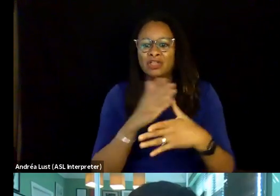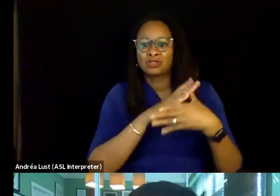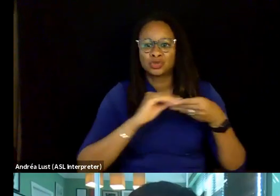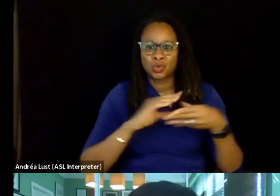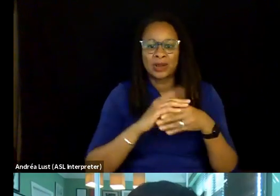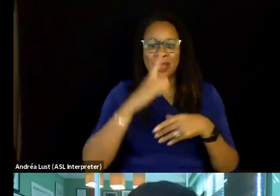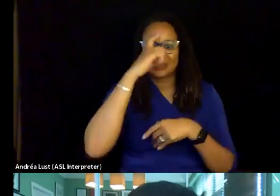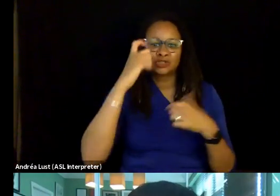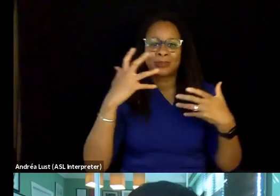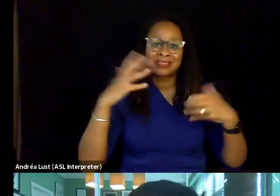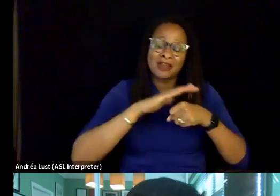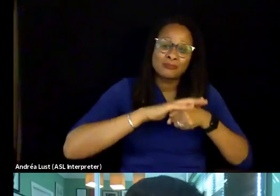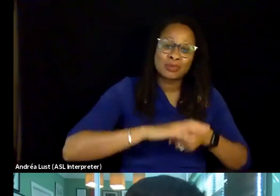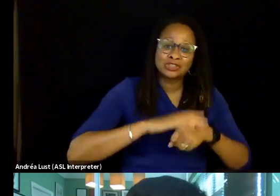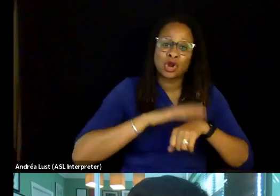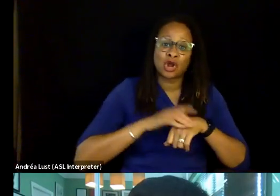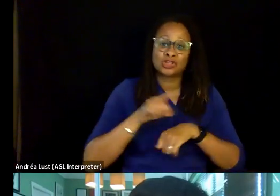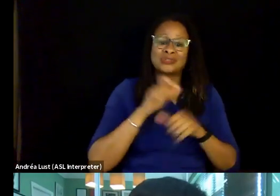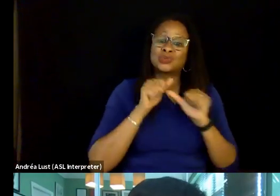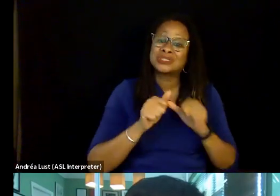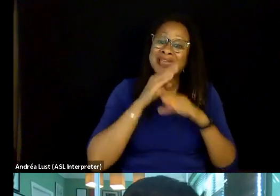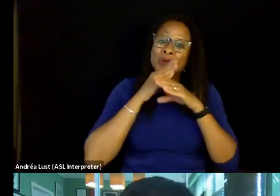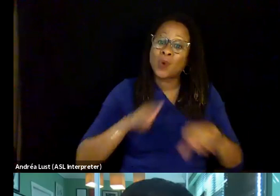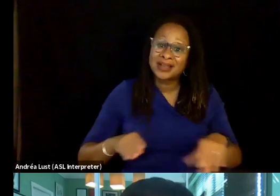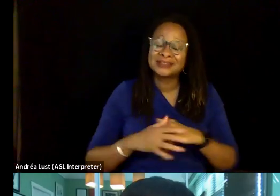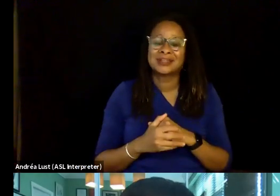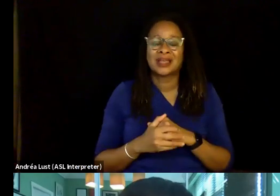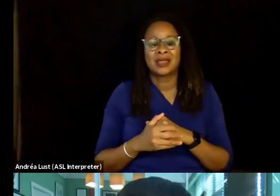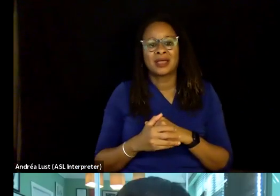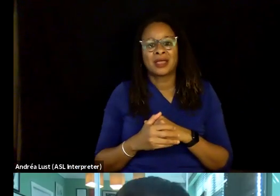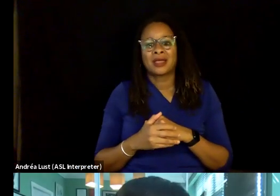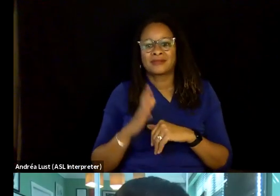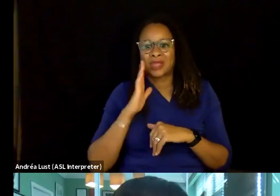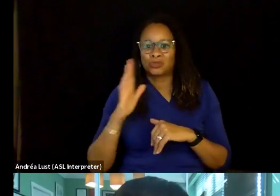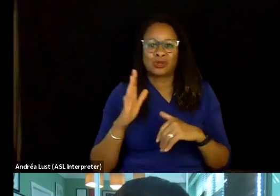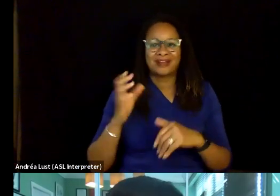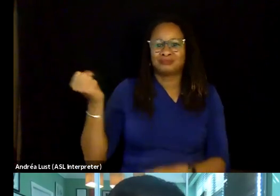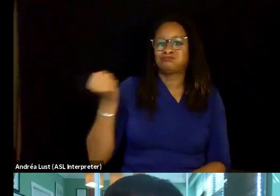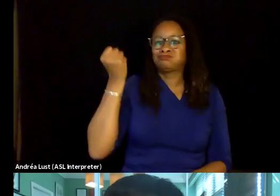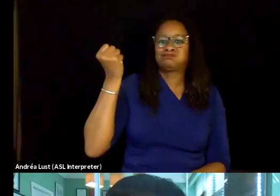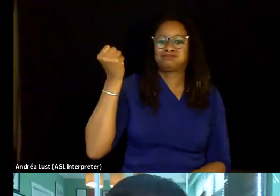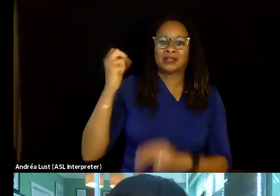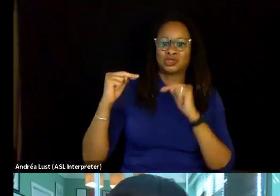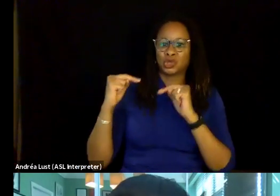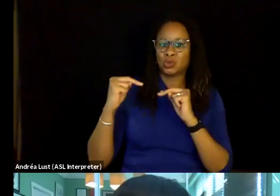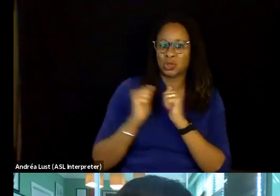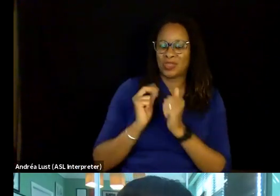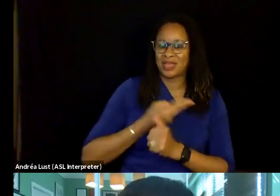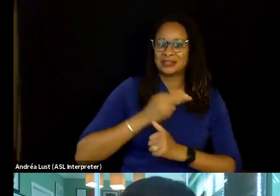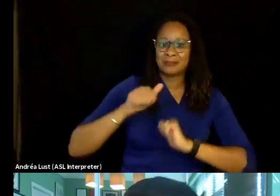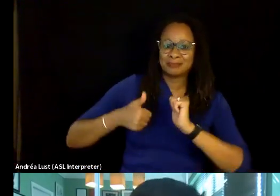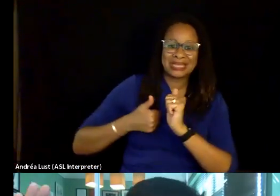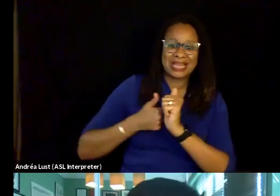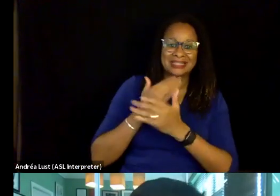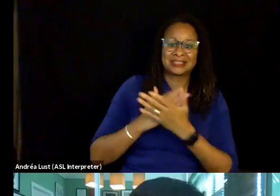be extreme pressure on you to stay quiet. They'll try to dangle this thing of, you know, negotiate with us behind the scenes.